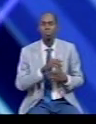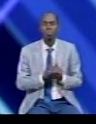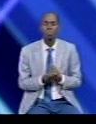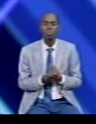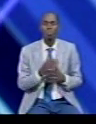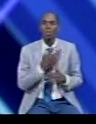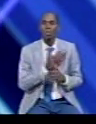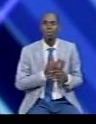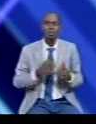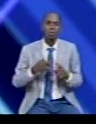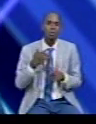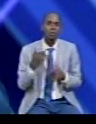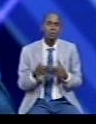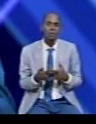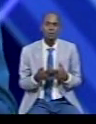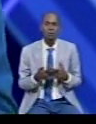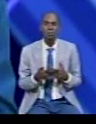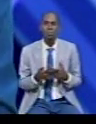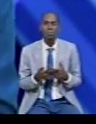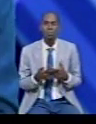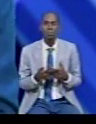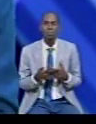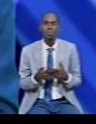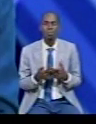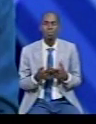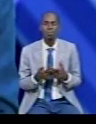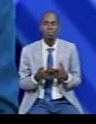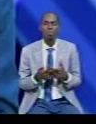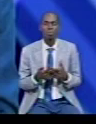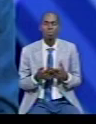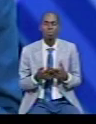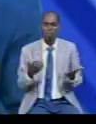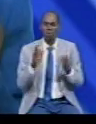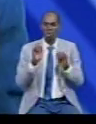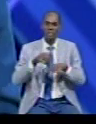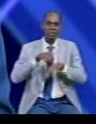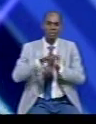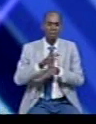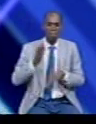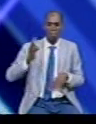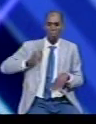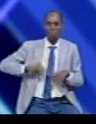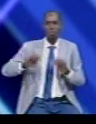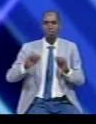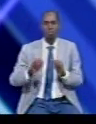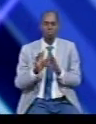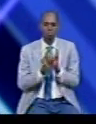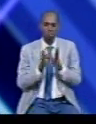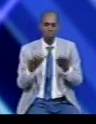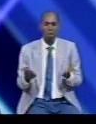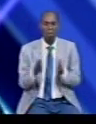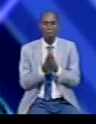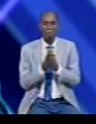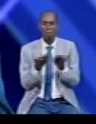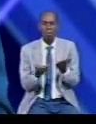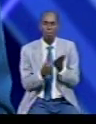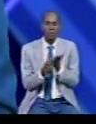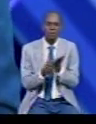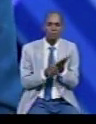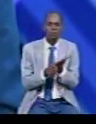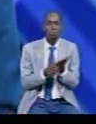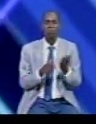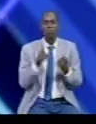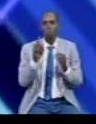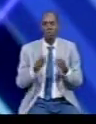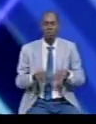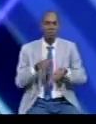And then you can send scriptural literature, profitable literature. We can send to